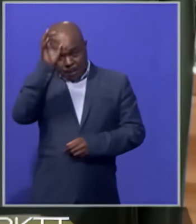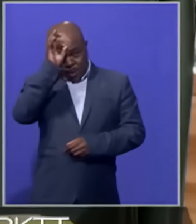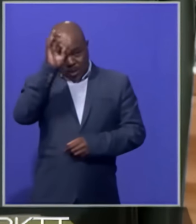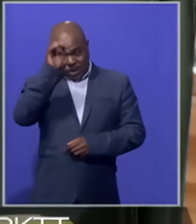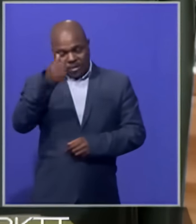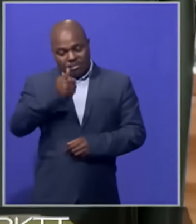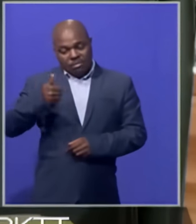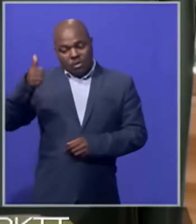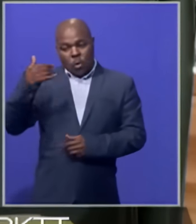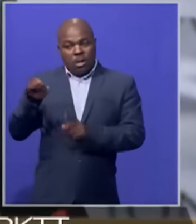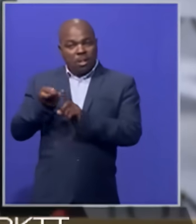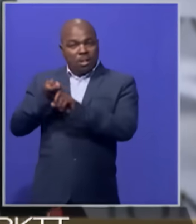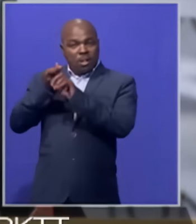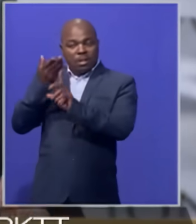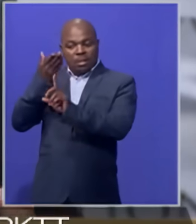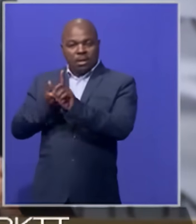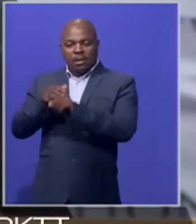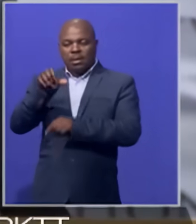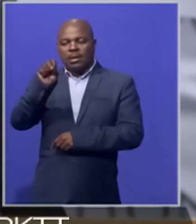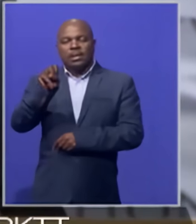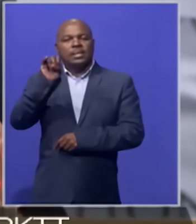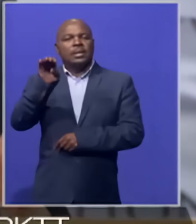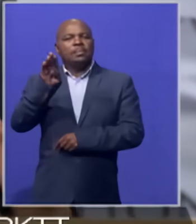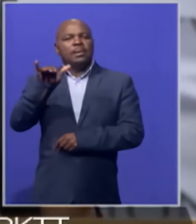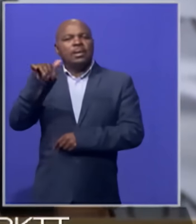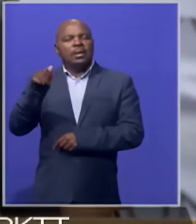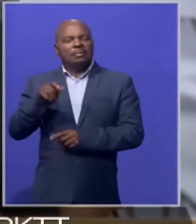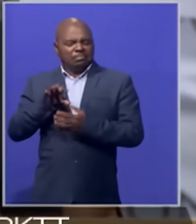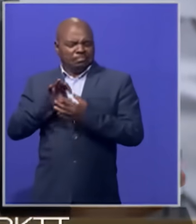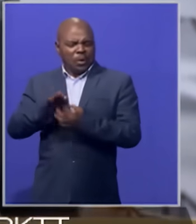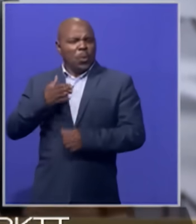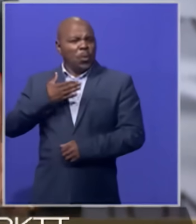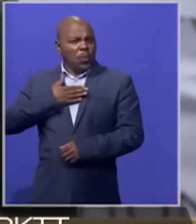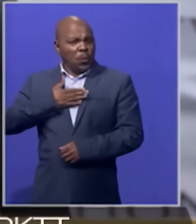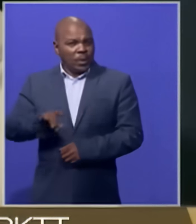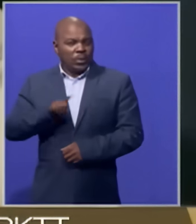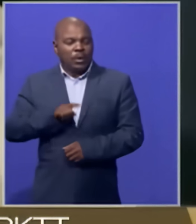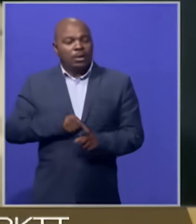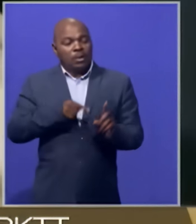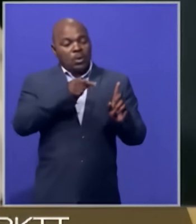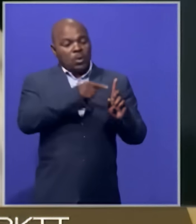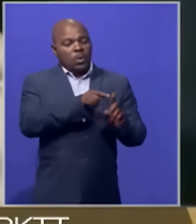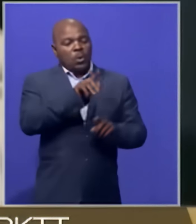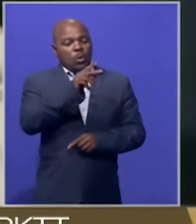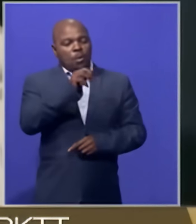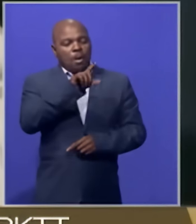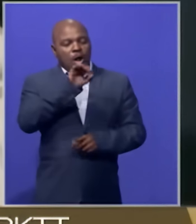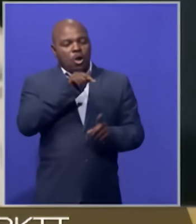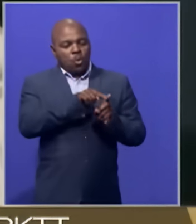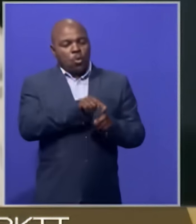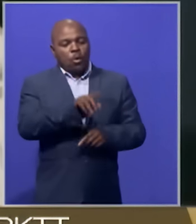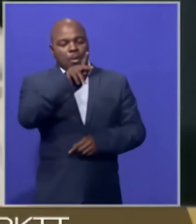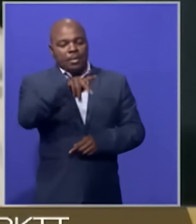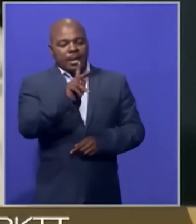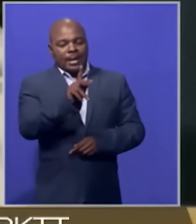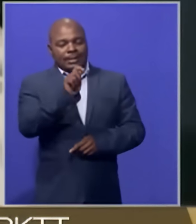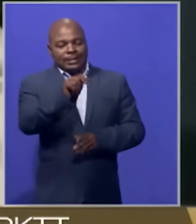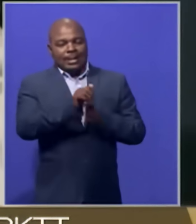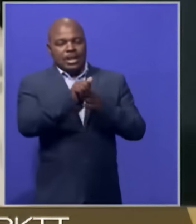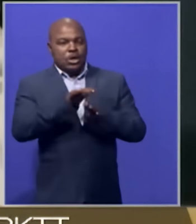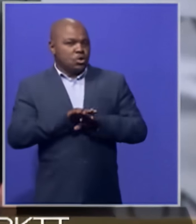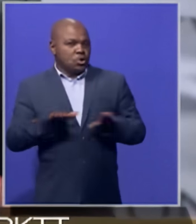fegilwego Lieutenant General Shadrack Sibiya o be a phegelela gore tlhogo ya lekala la bohlodi Lieutenant Dumisani Khumalo a se atepele sehlophatšhomo